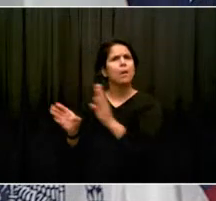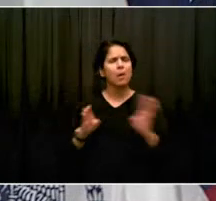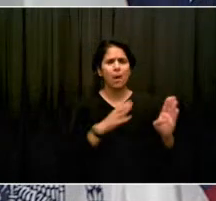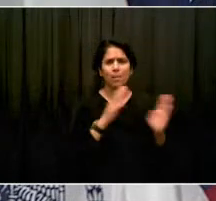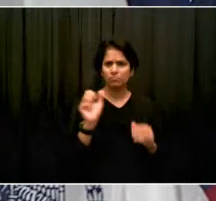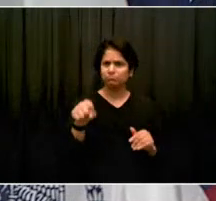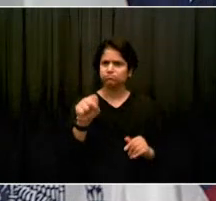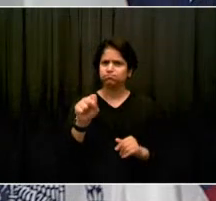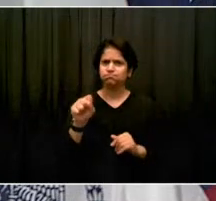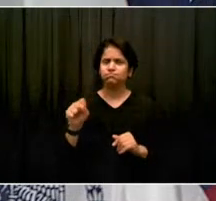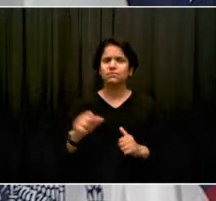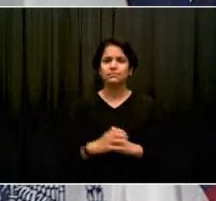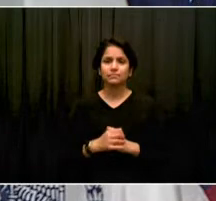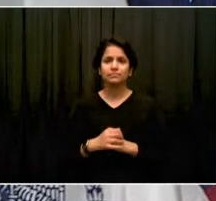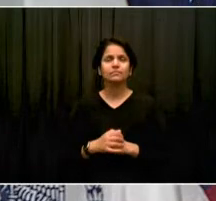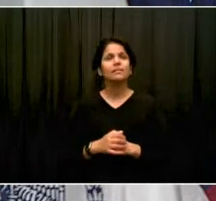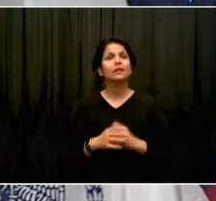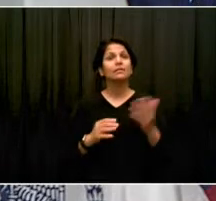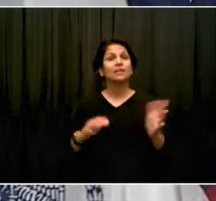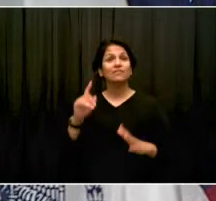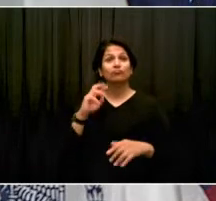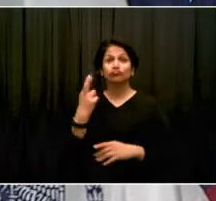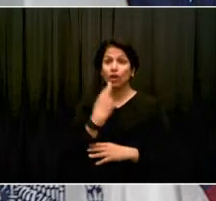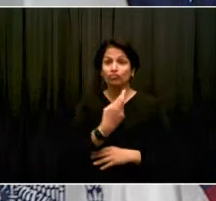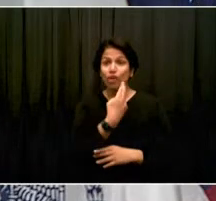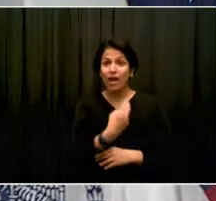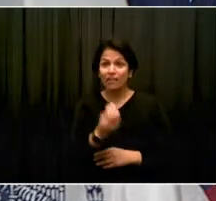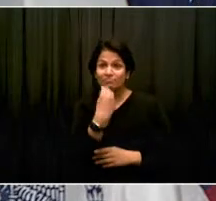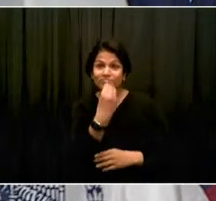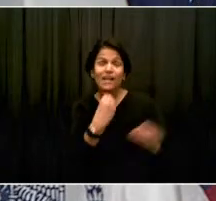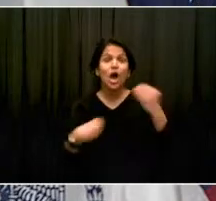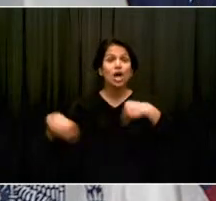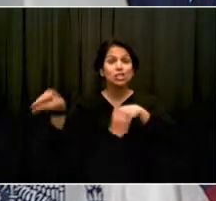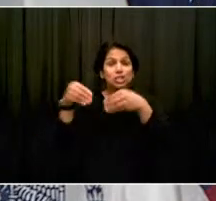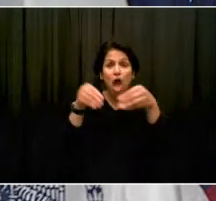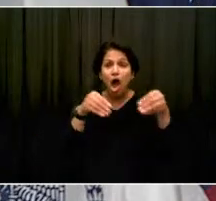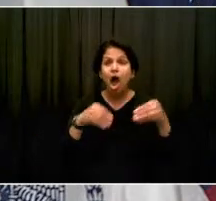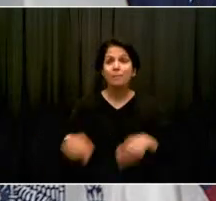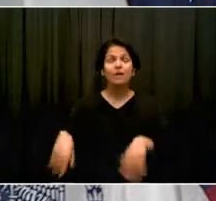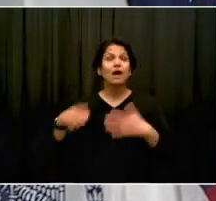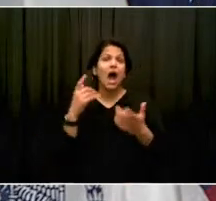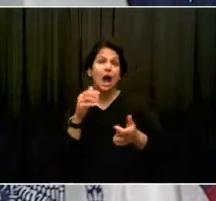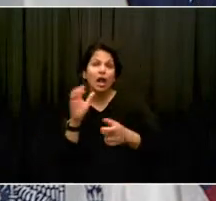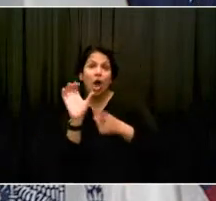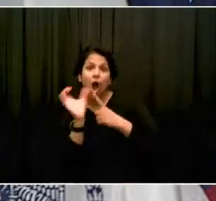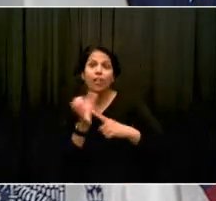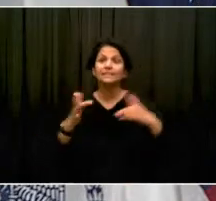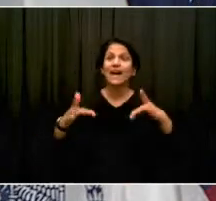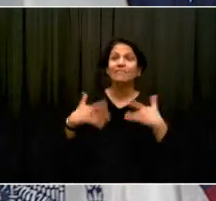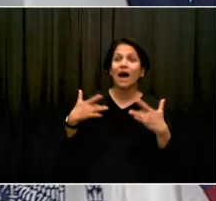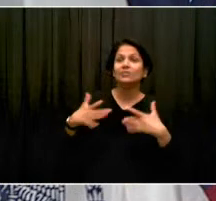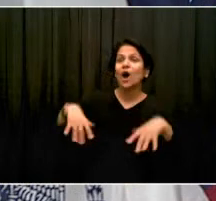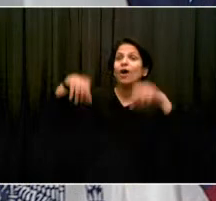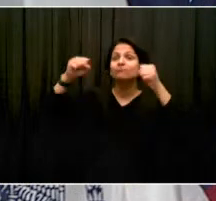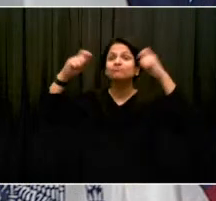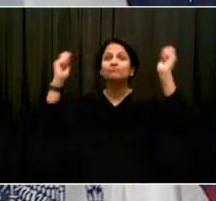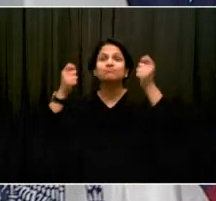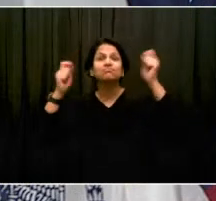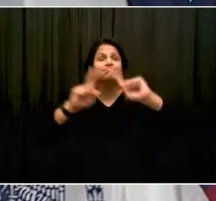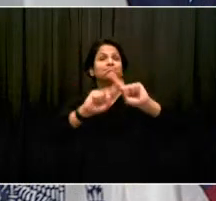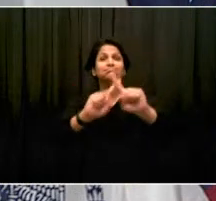know, you talked about restaurants, talked about retail stores, cultural venues. I assure you, they can make it happen by July